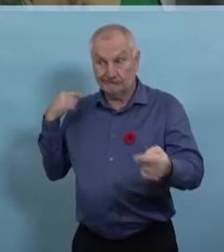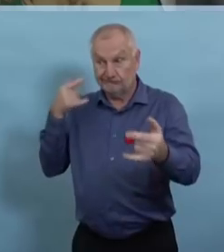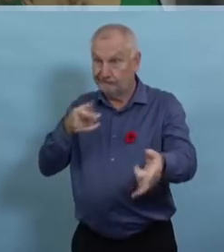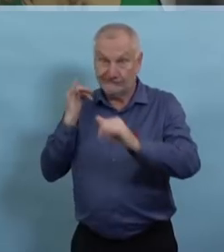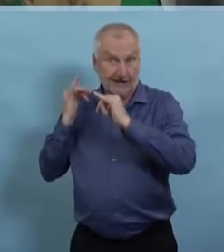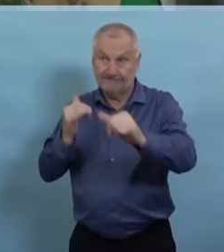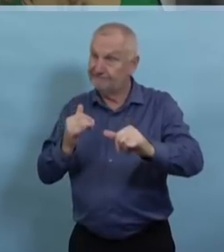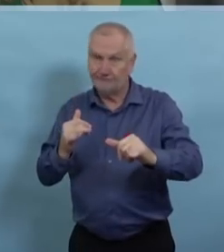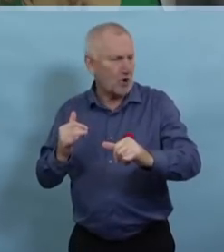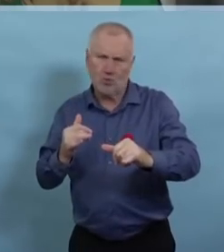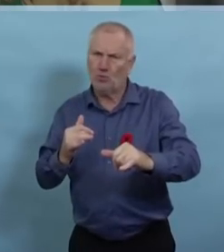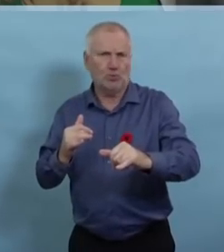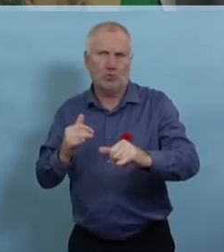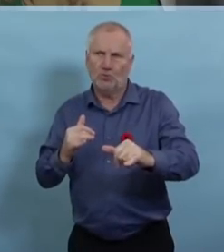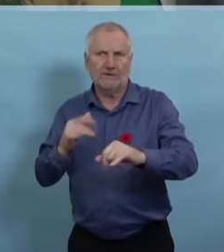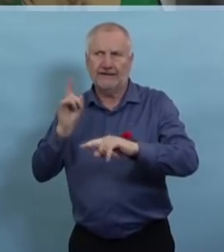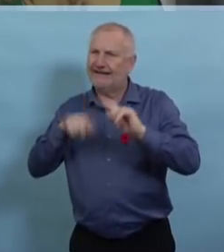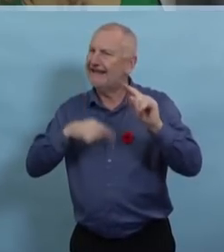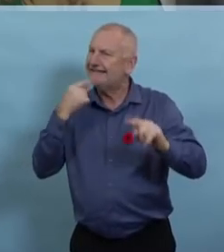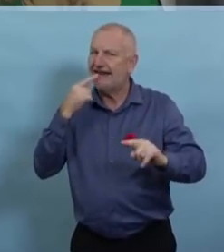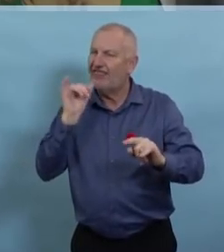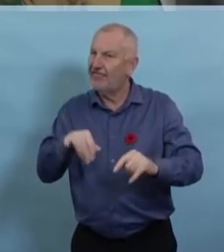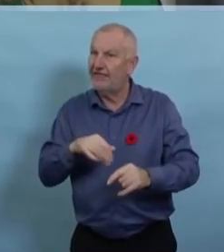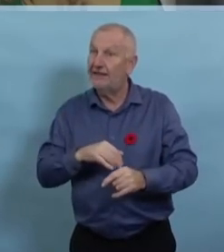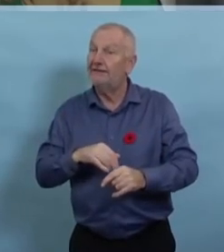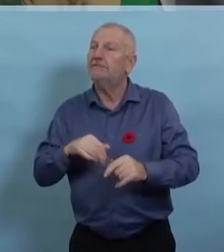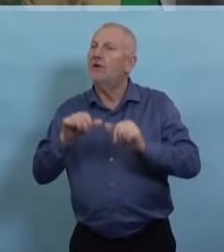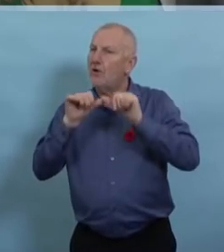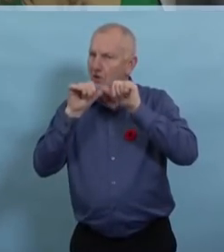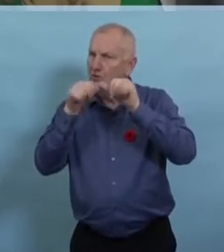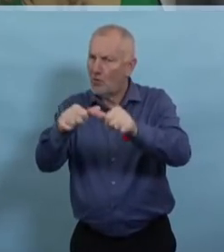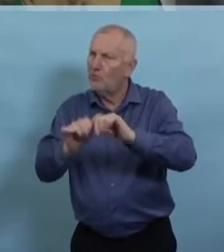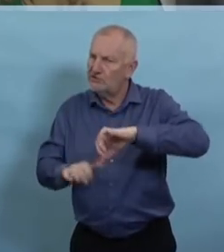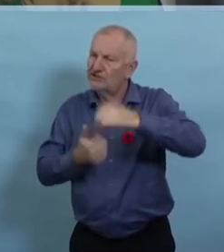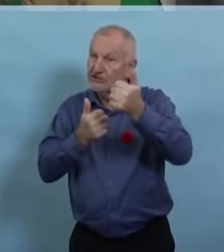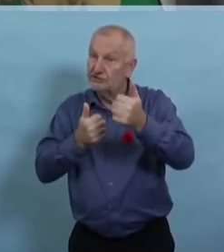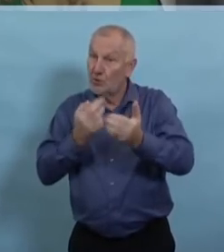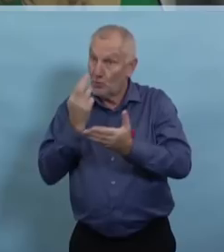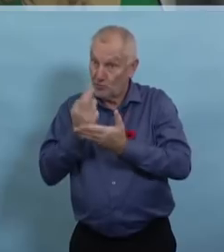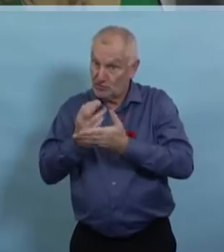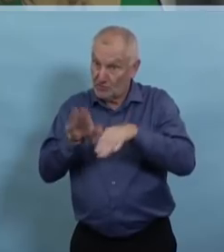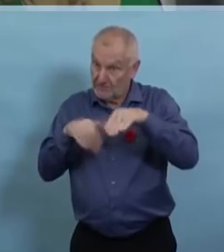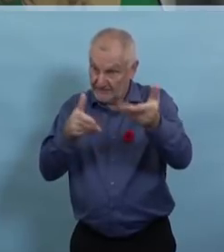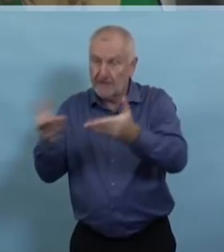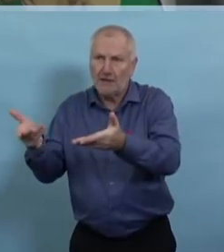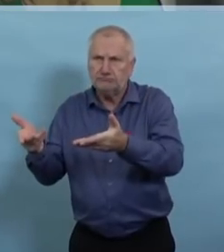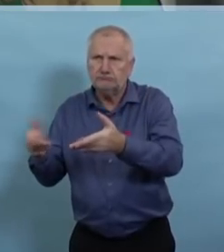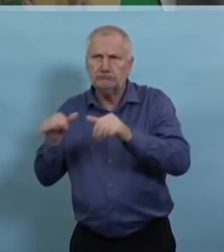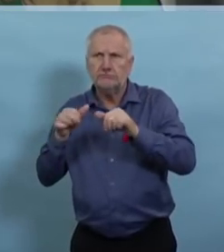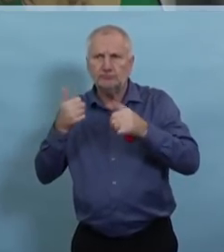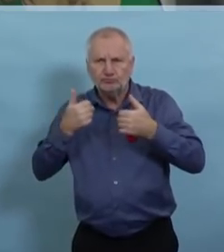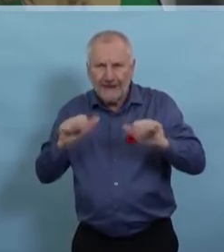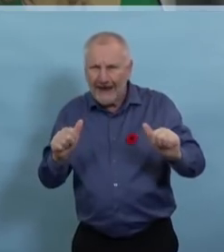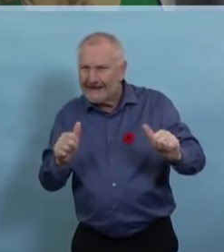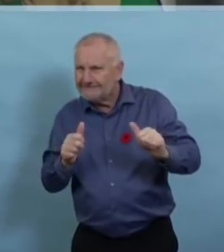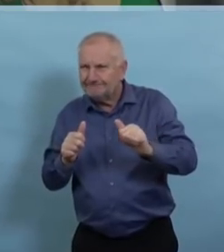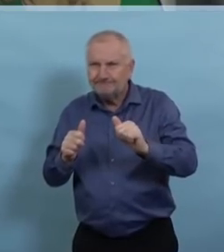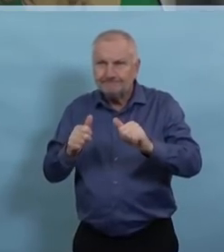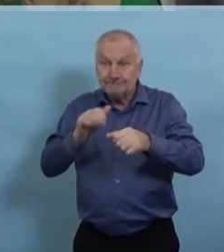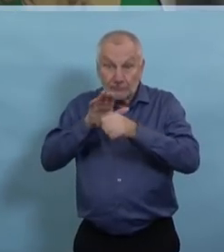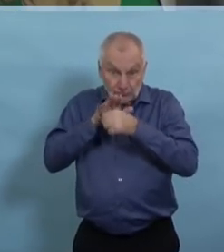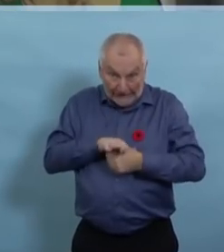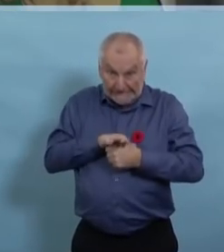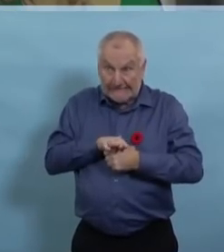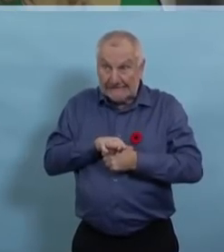We're providing resources and we'll continue to provide resources to try to alleviate what are very, very stressful and difficult